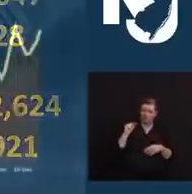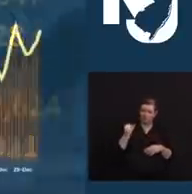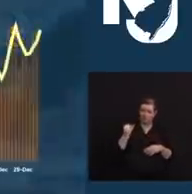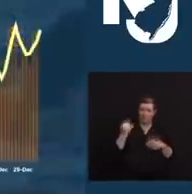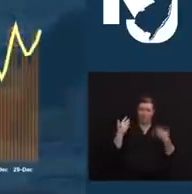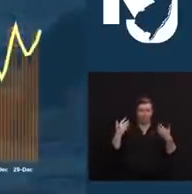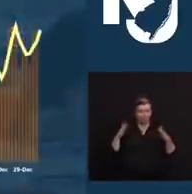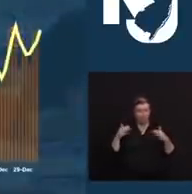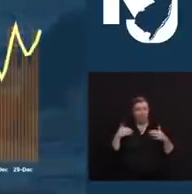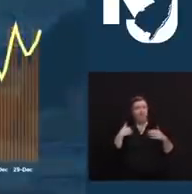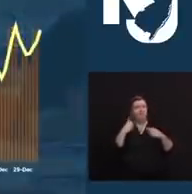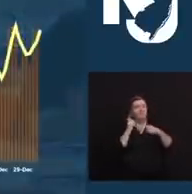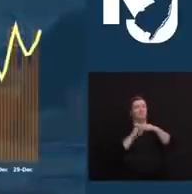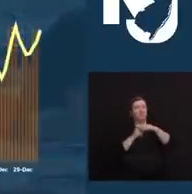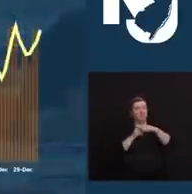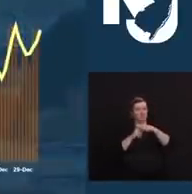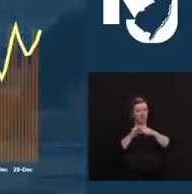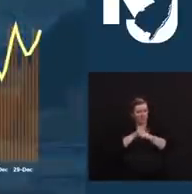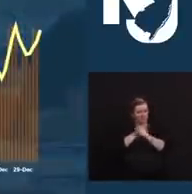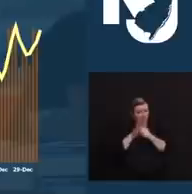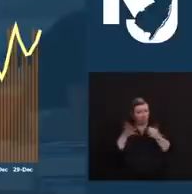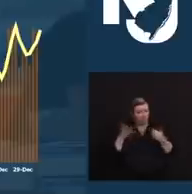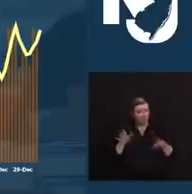positivity rate for the